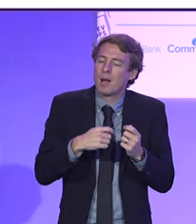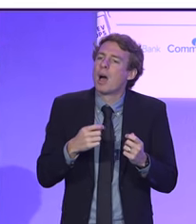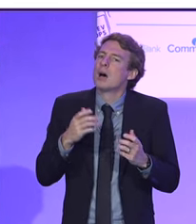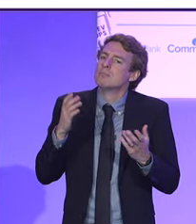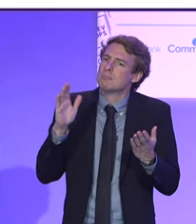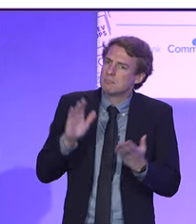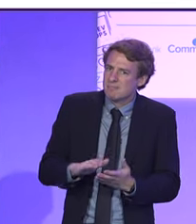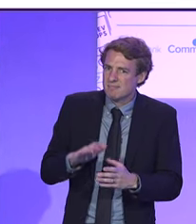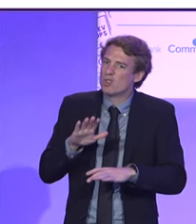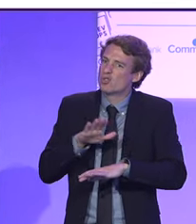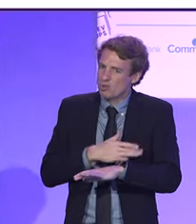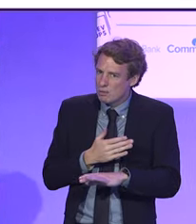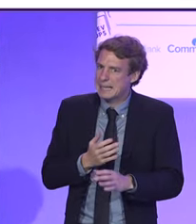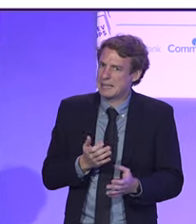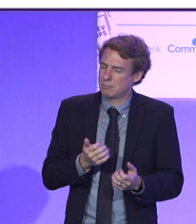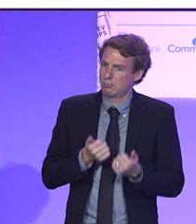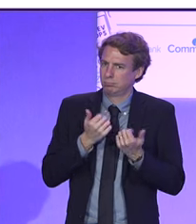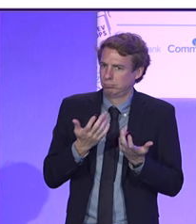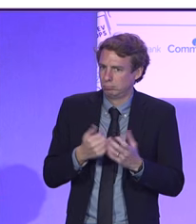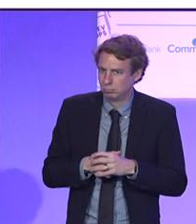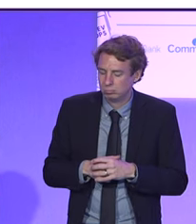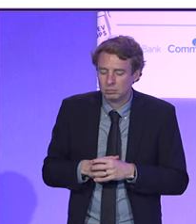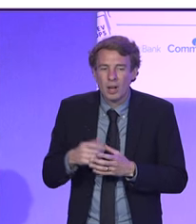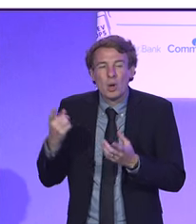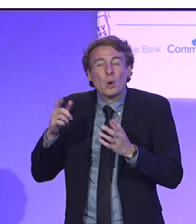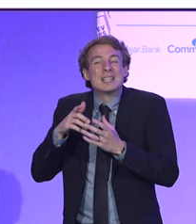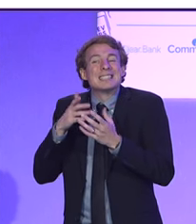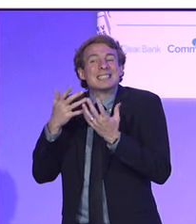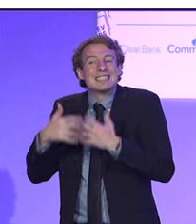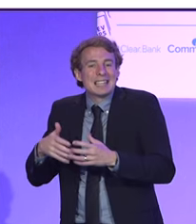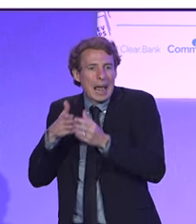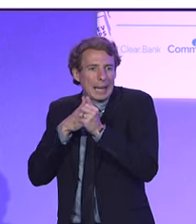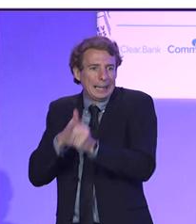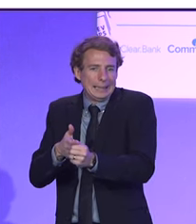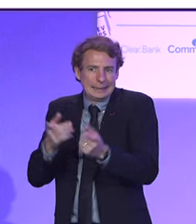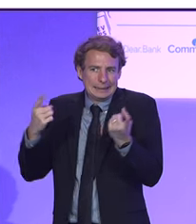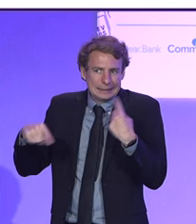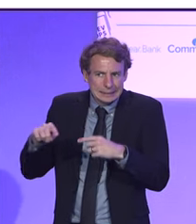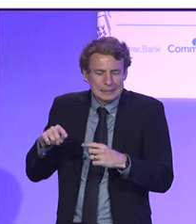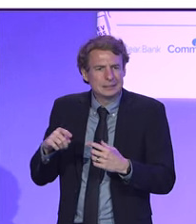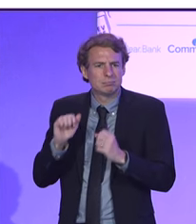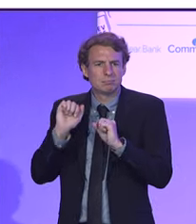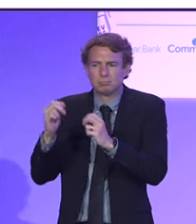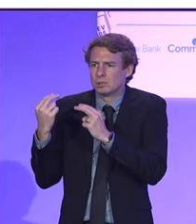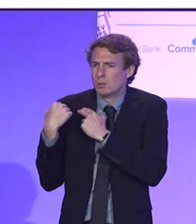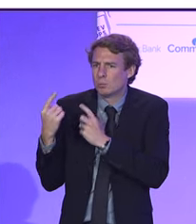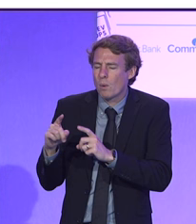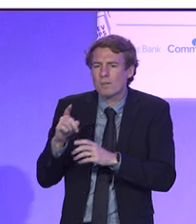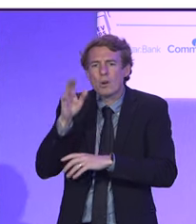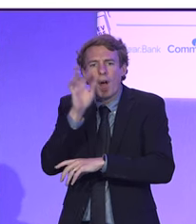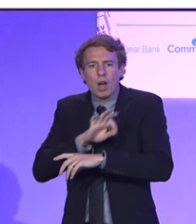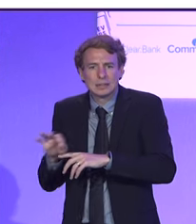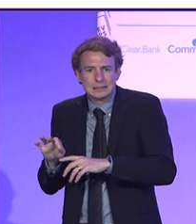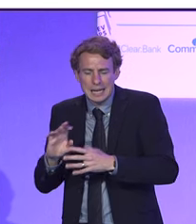tech leaders, we do have a responsibility for the way we architect things in our sector. So this is